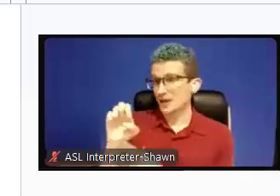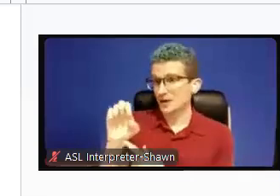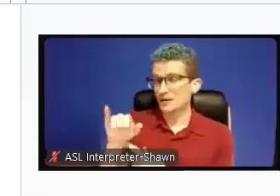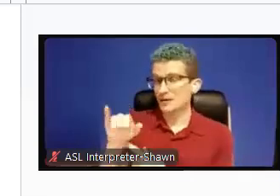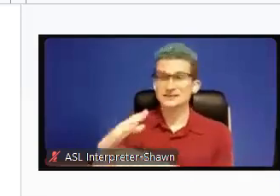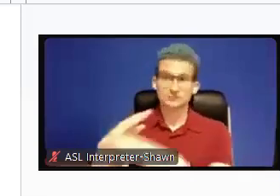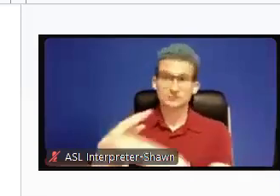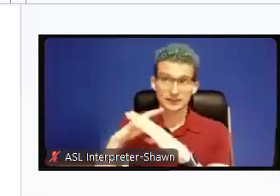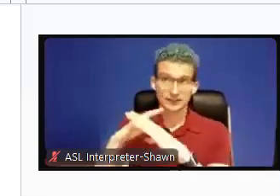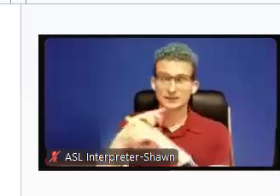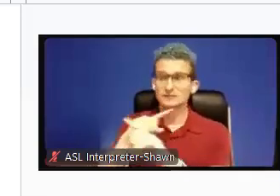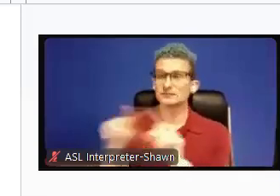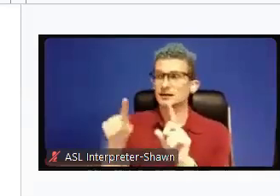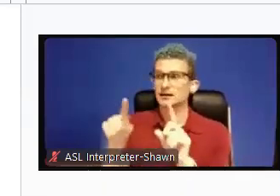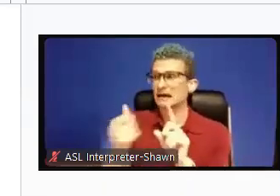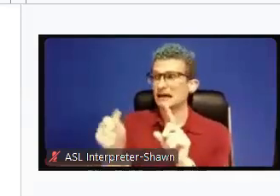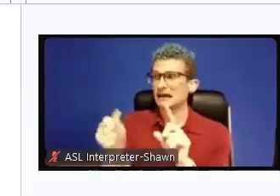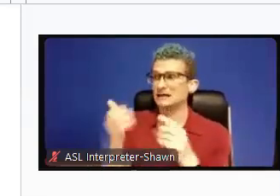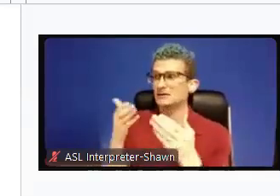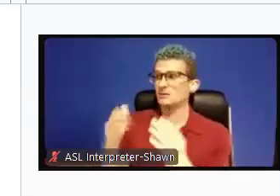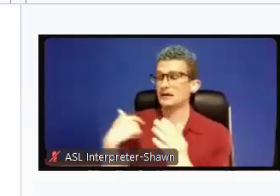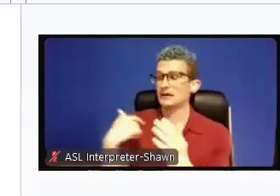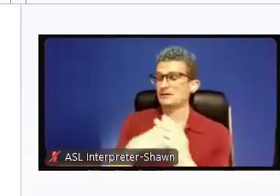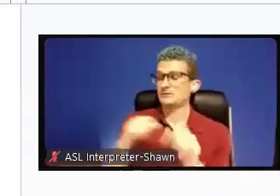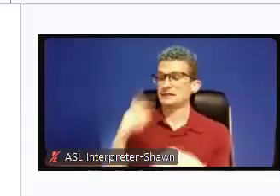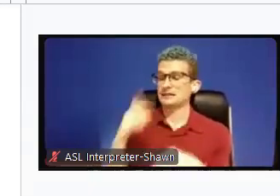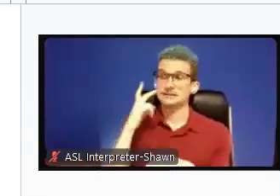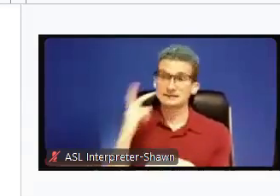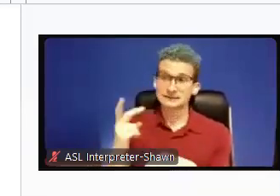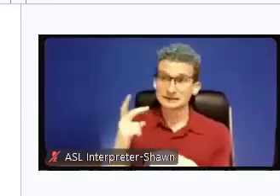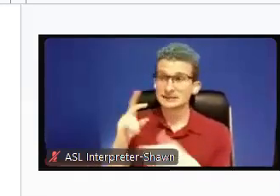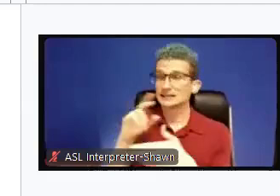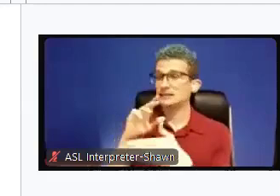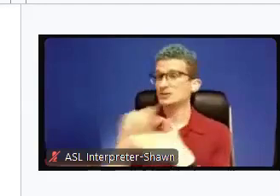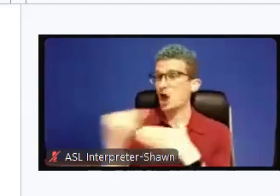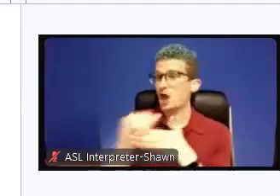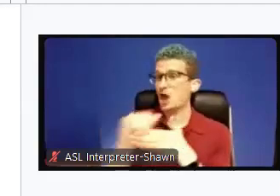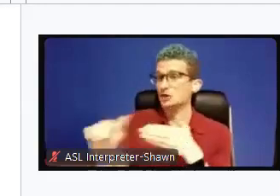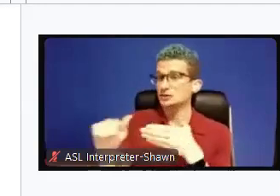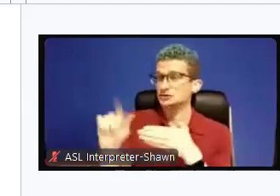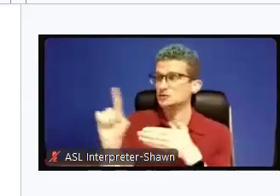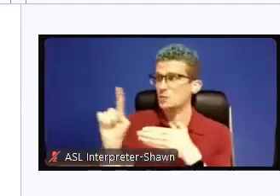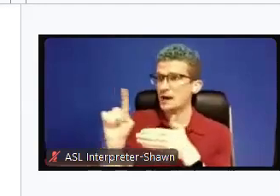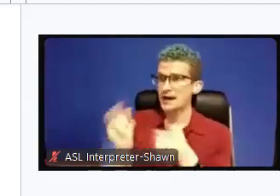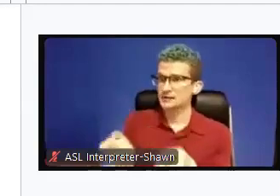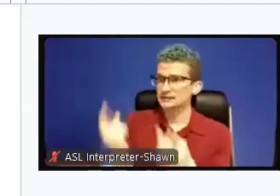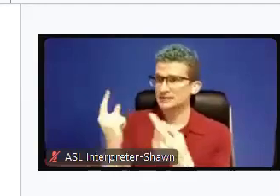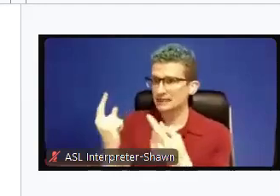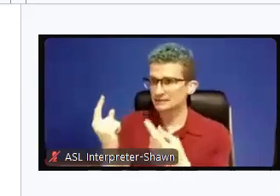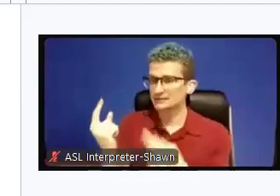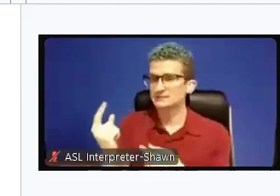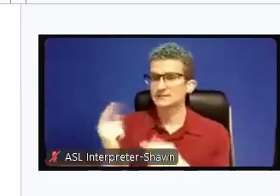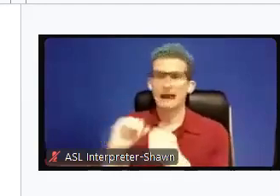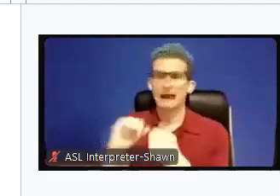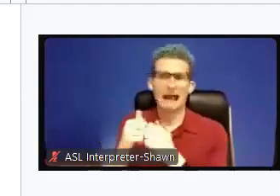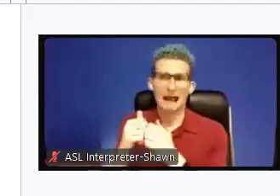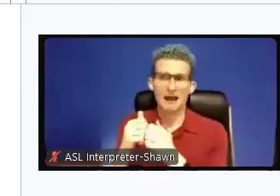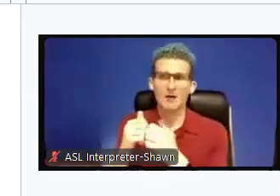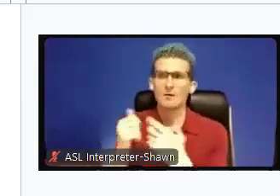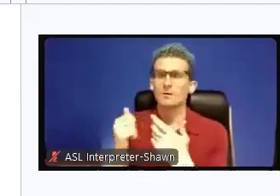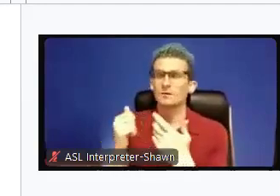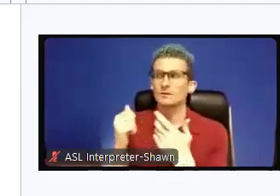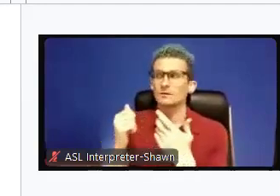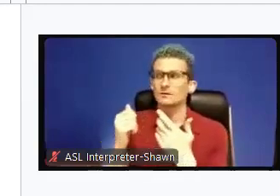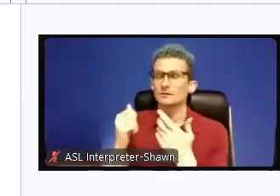of the trajectory of where these dollars are going and how they're getting there in a way that helps us all